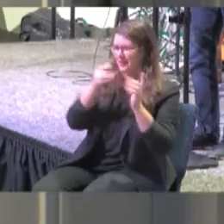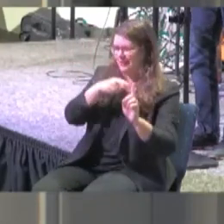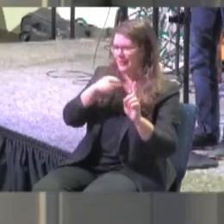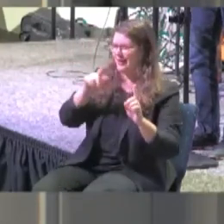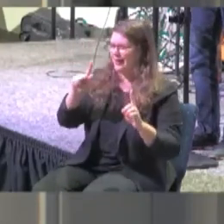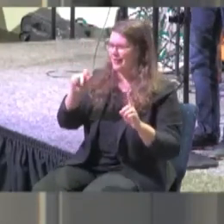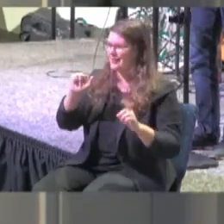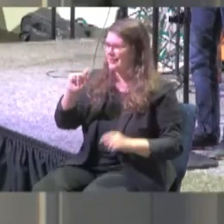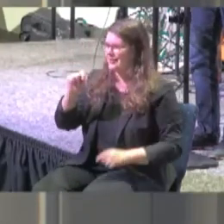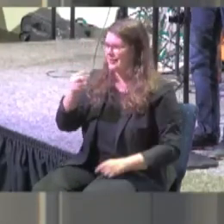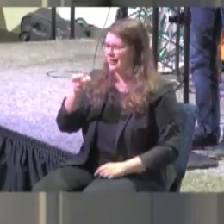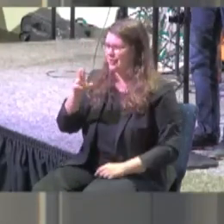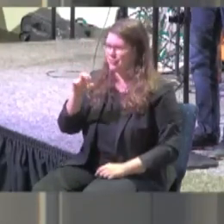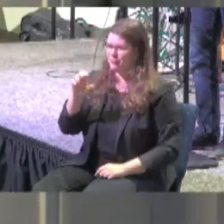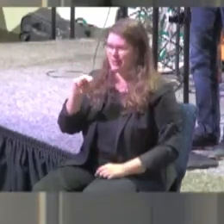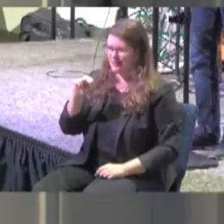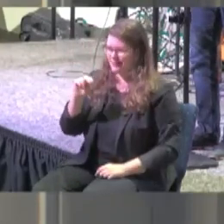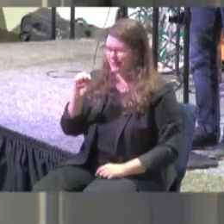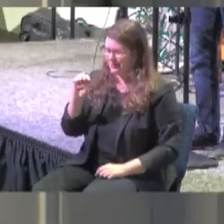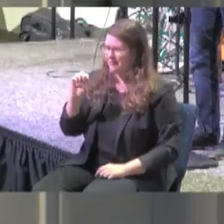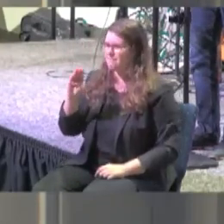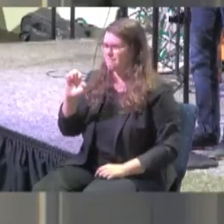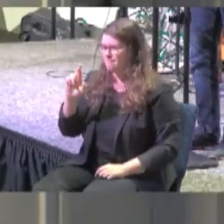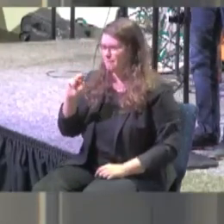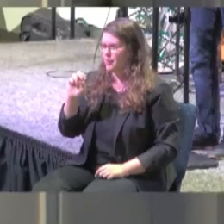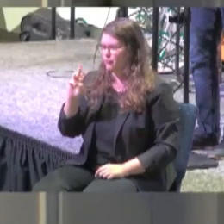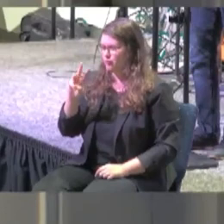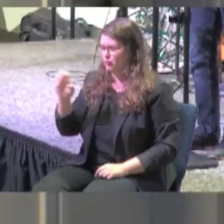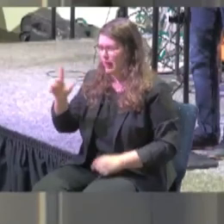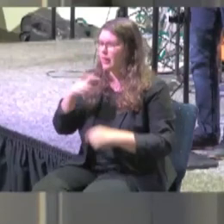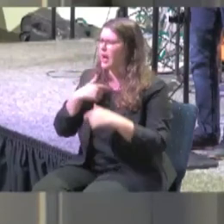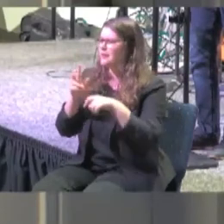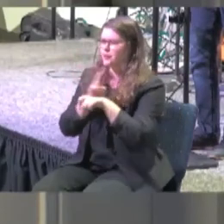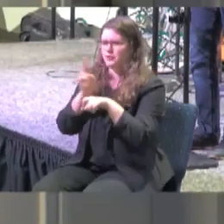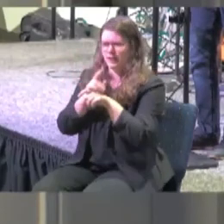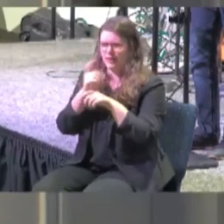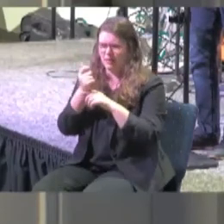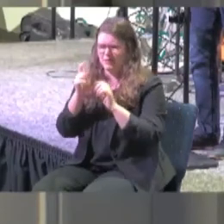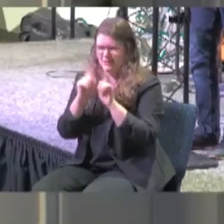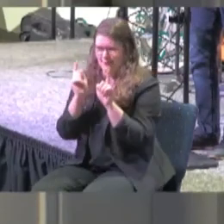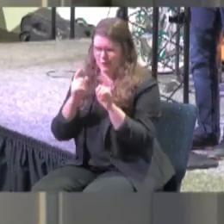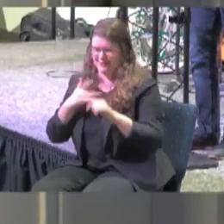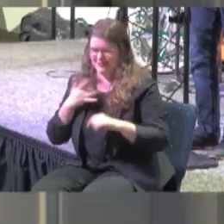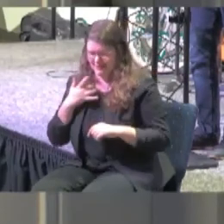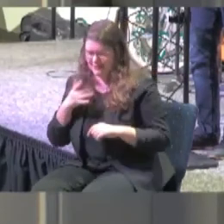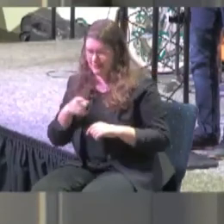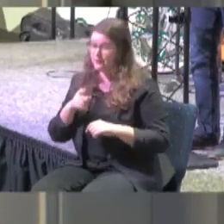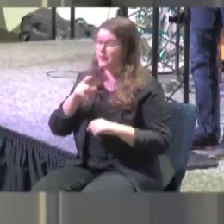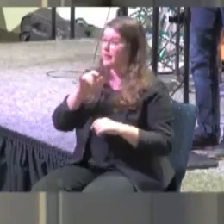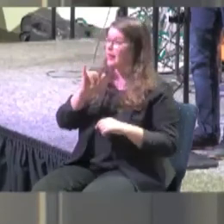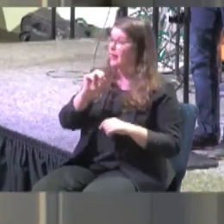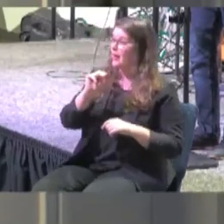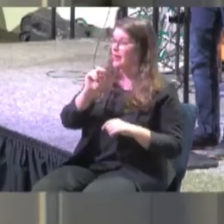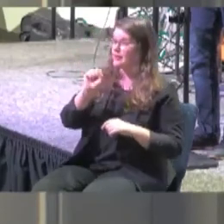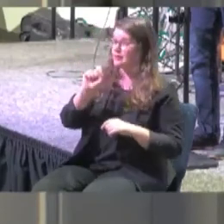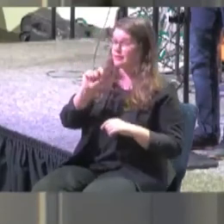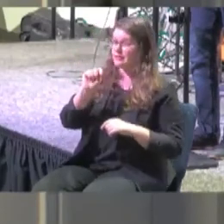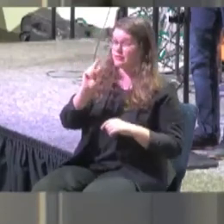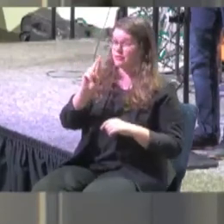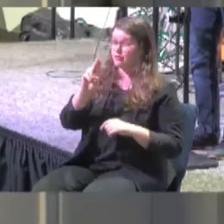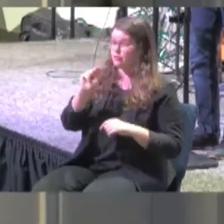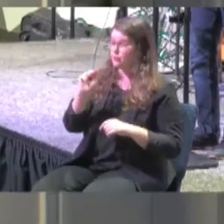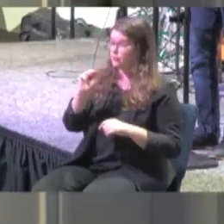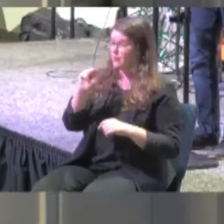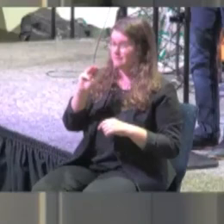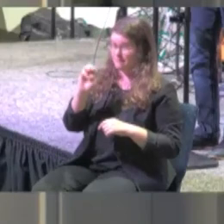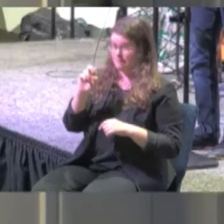I'm using it in a very simplistic sense, perhaps, that instrumental translations are ones that we actually need to do something, like the instruction manual for your